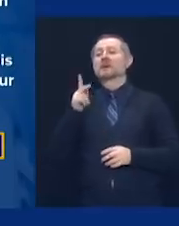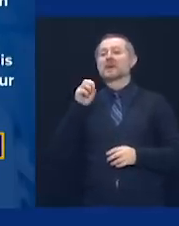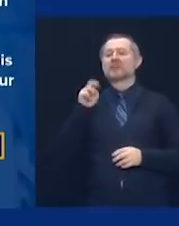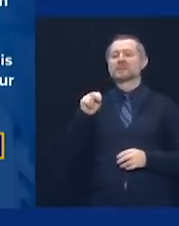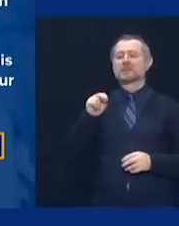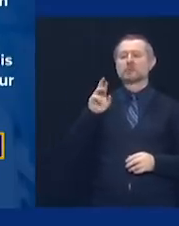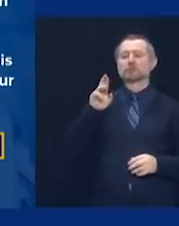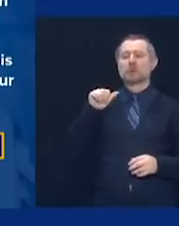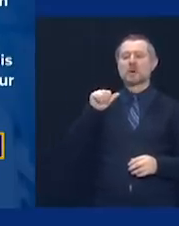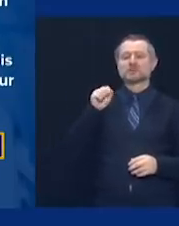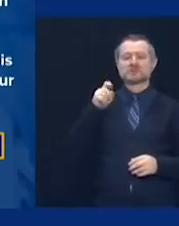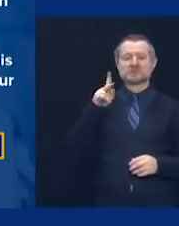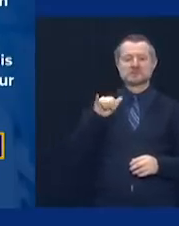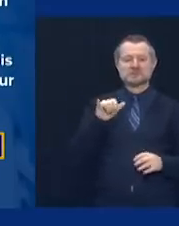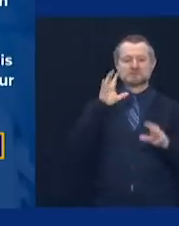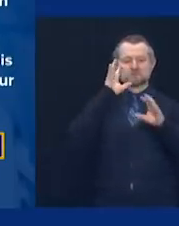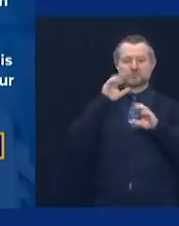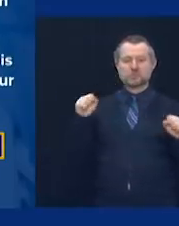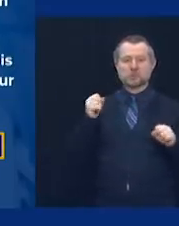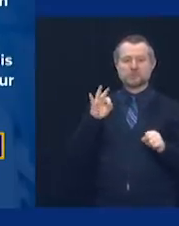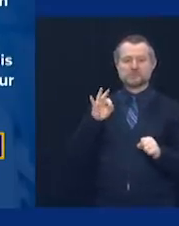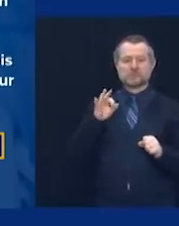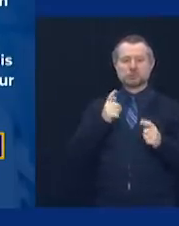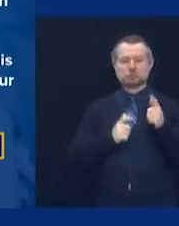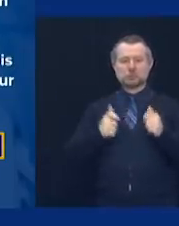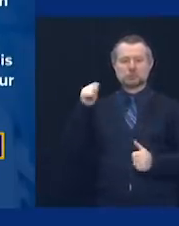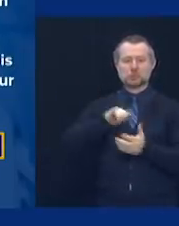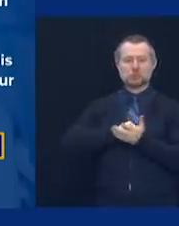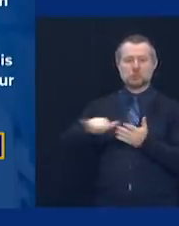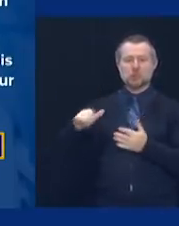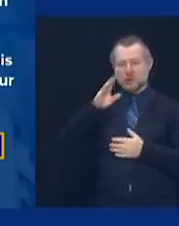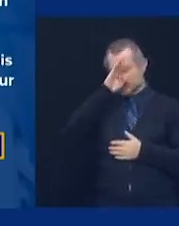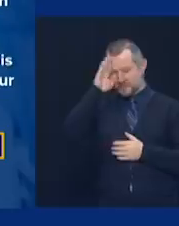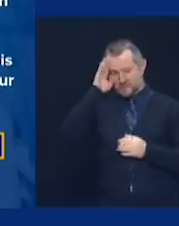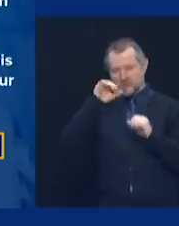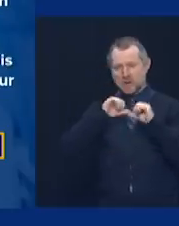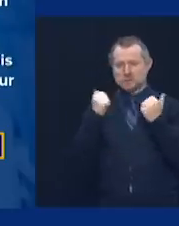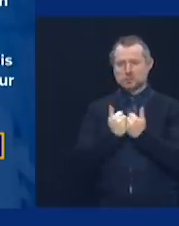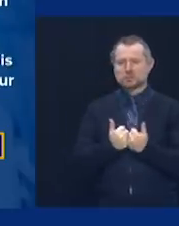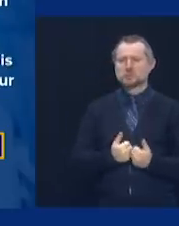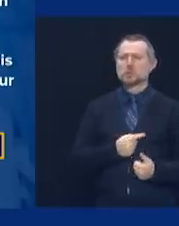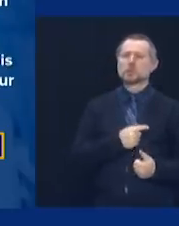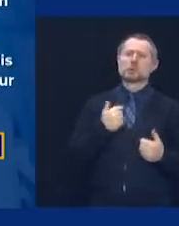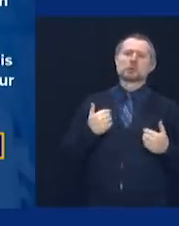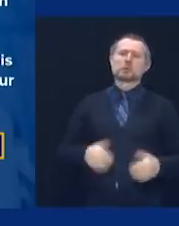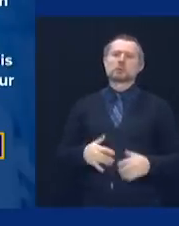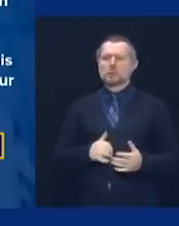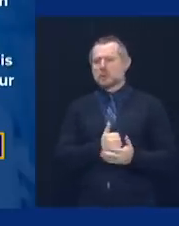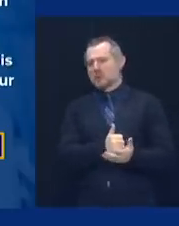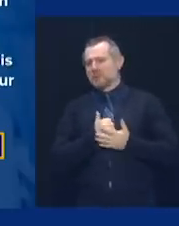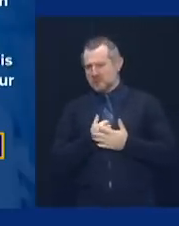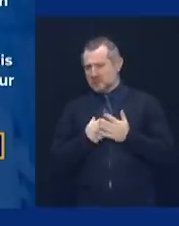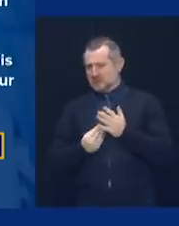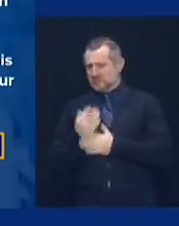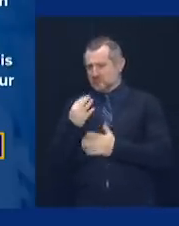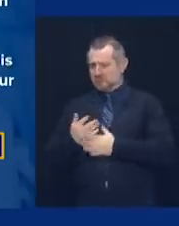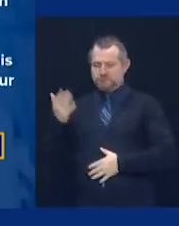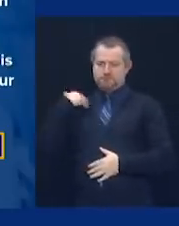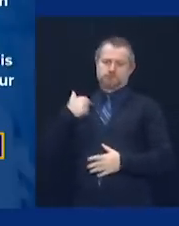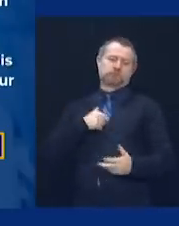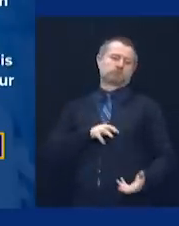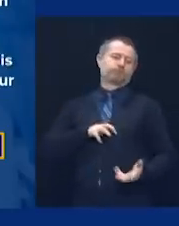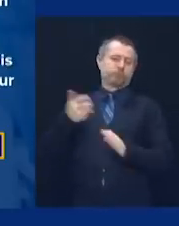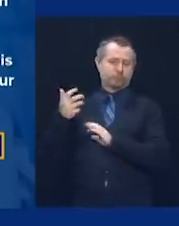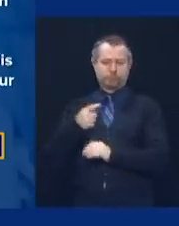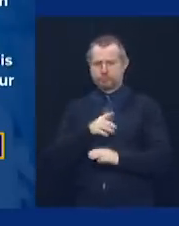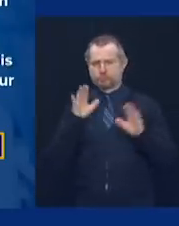president of Greater New York Hospital Association, who was tremendous in the spring, getting us through the spring crisis, and is